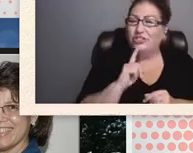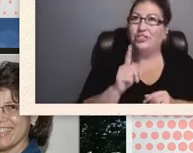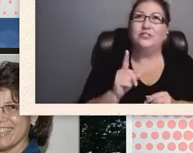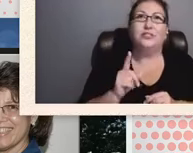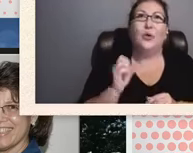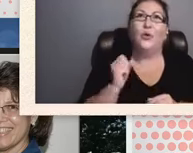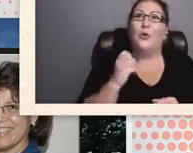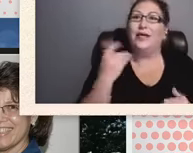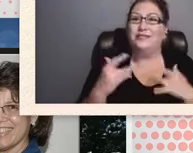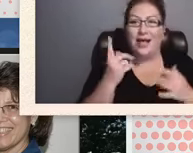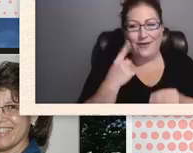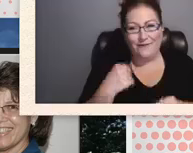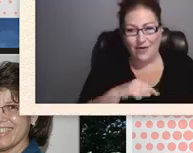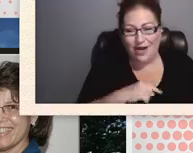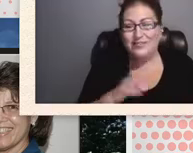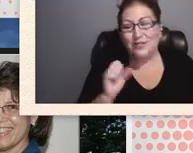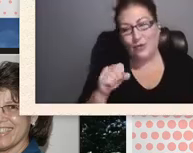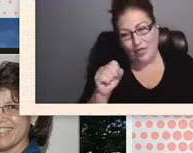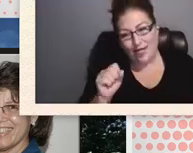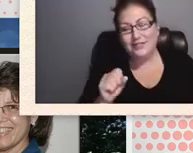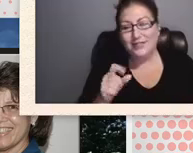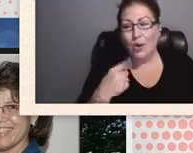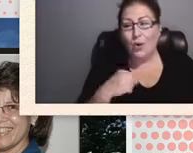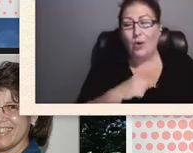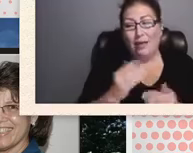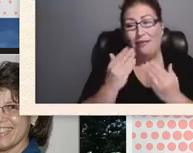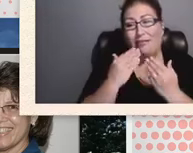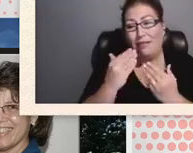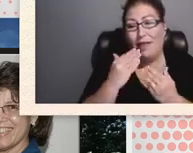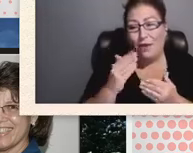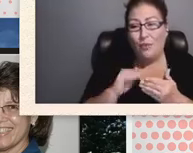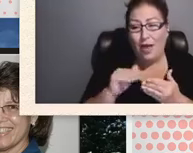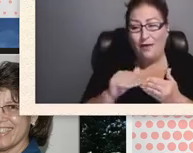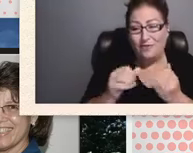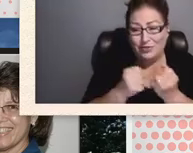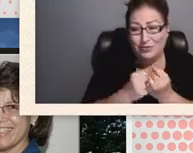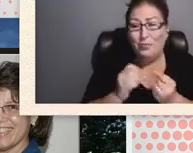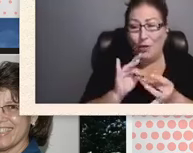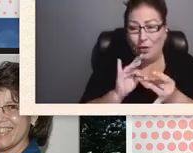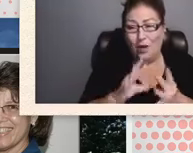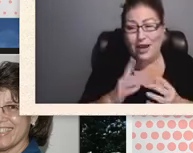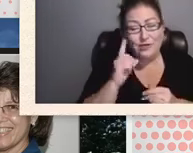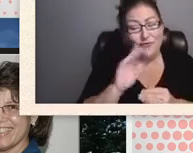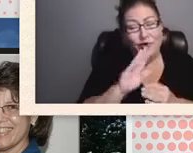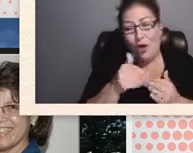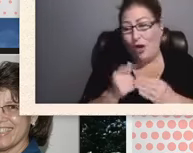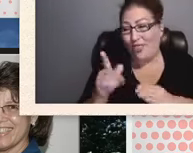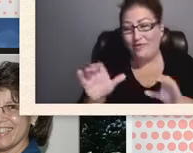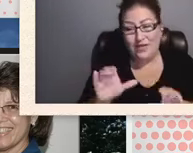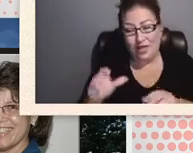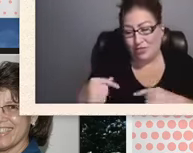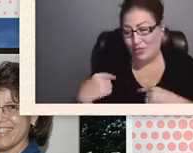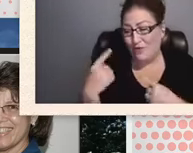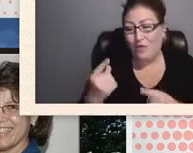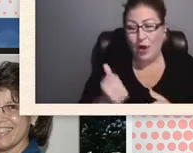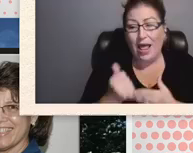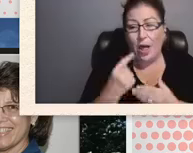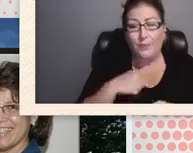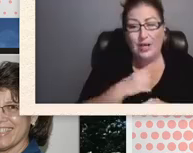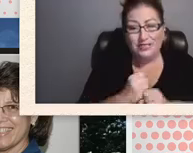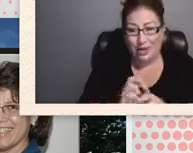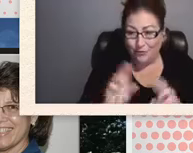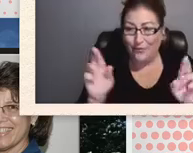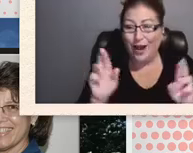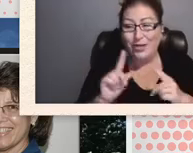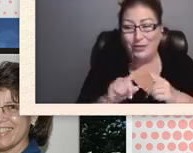for us. And so, yes, we thank our waiver support coordinators for all that they've done so far to help us get ready to bring the